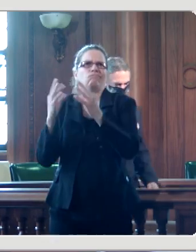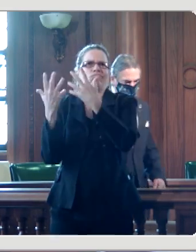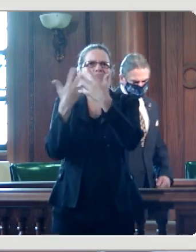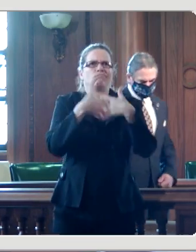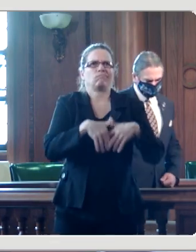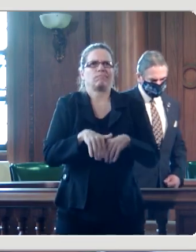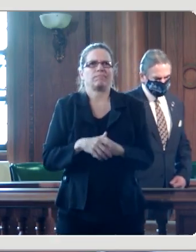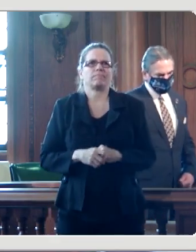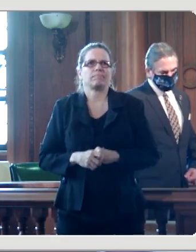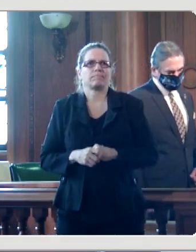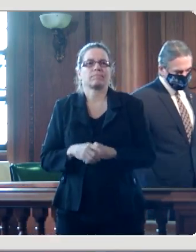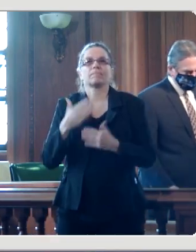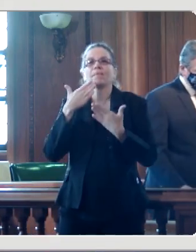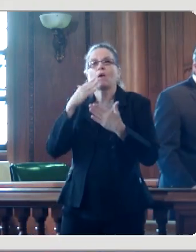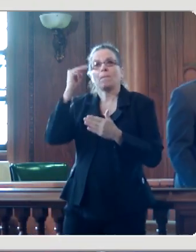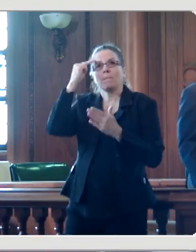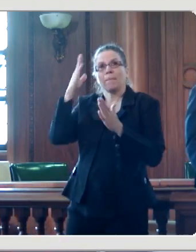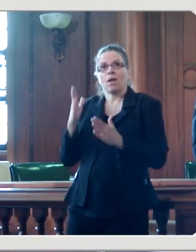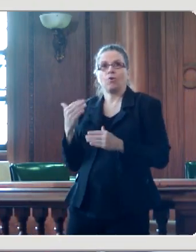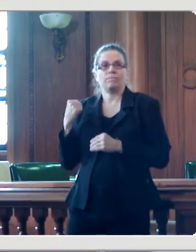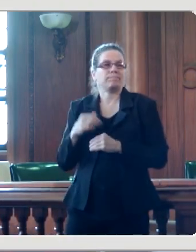Thank you.